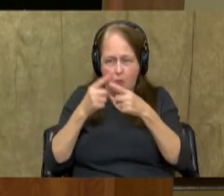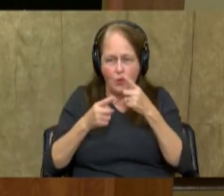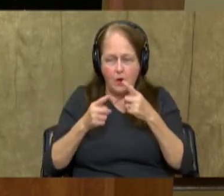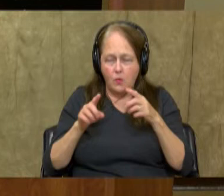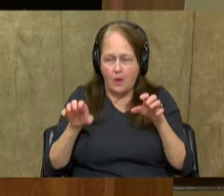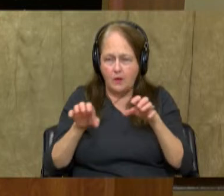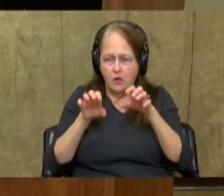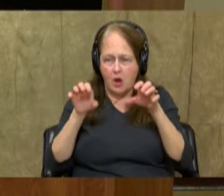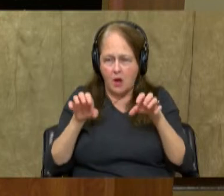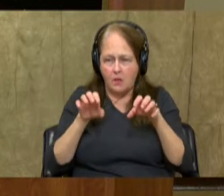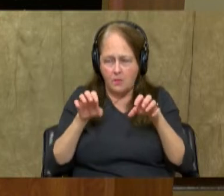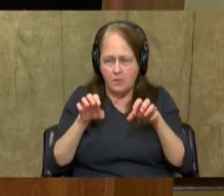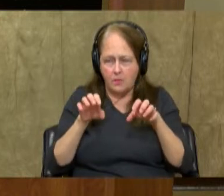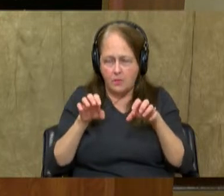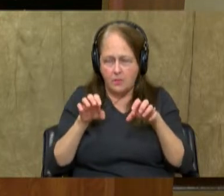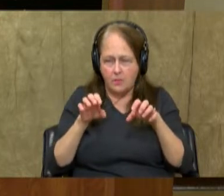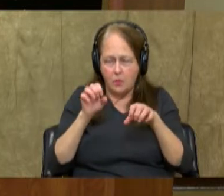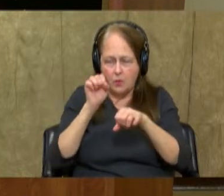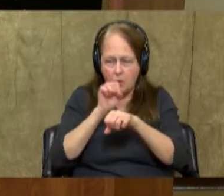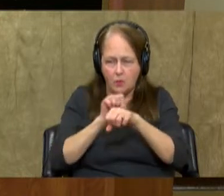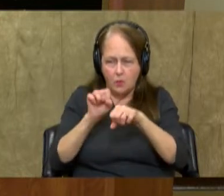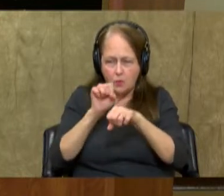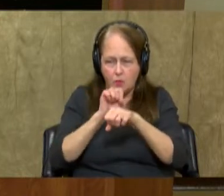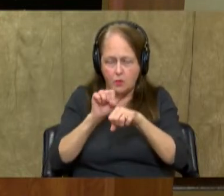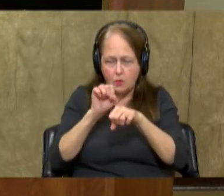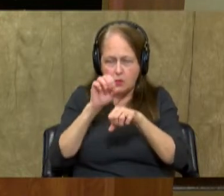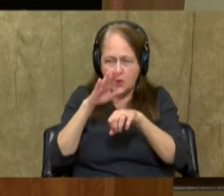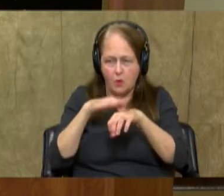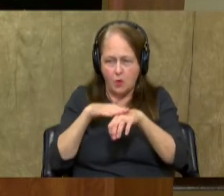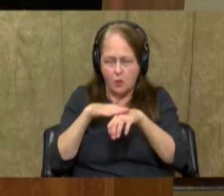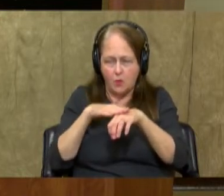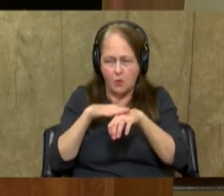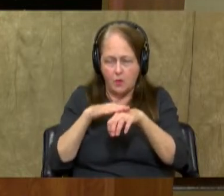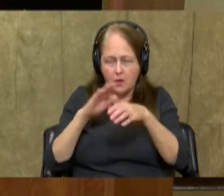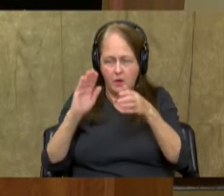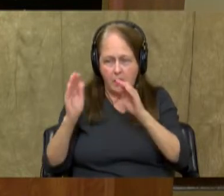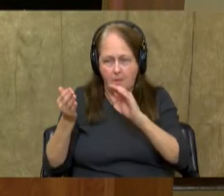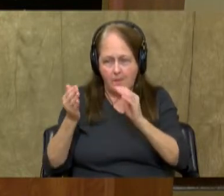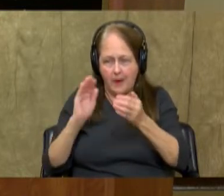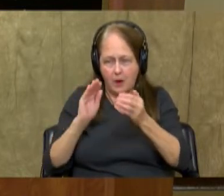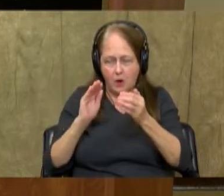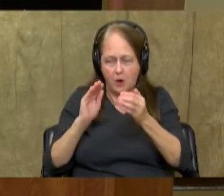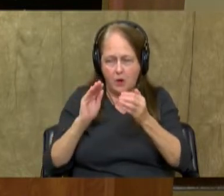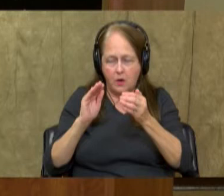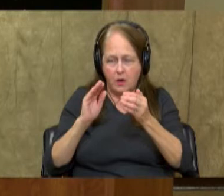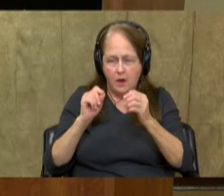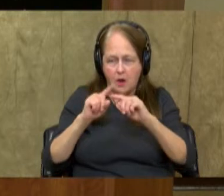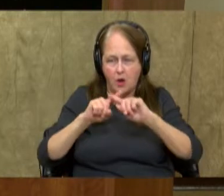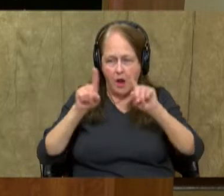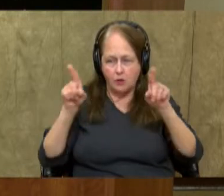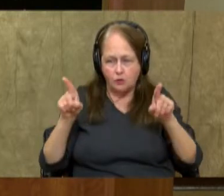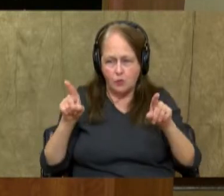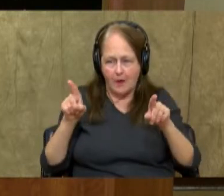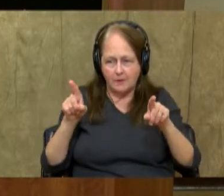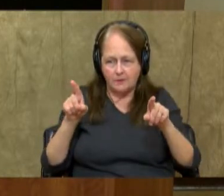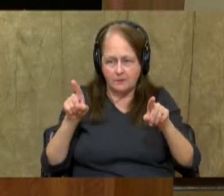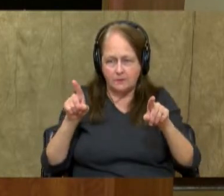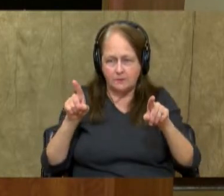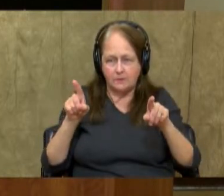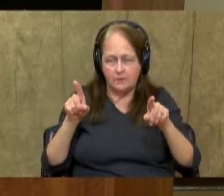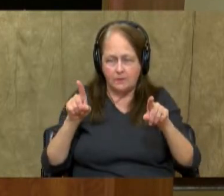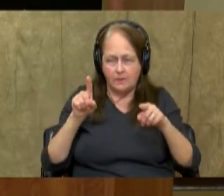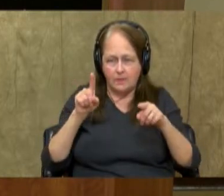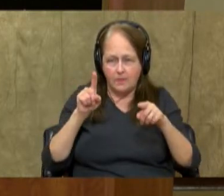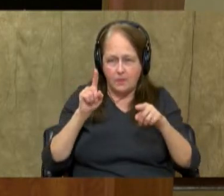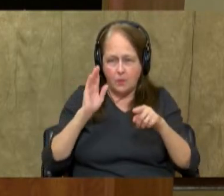done? We're working on our standard. We have just compared and contrasted. But what do we compare and contrast?